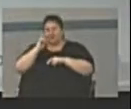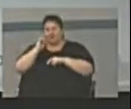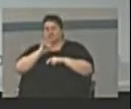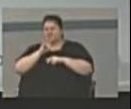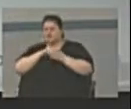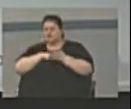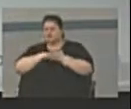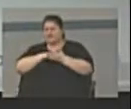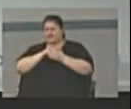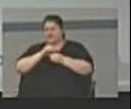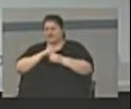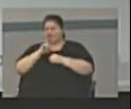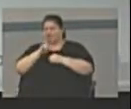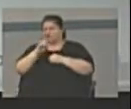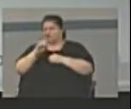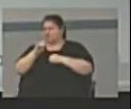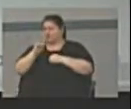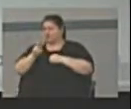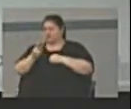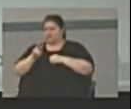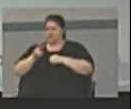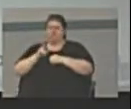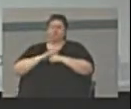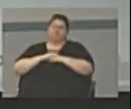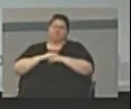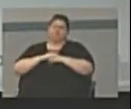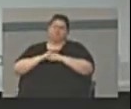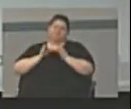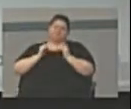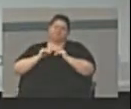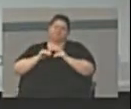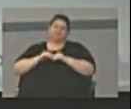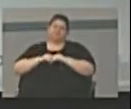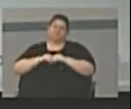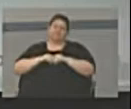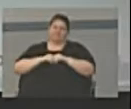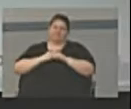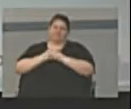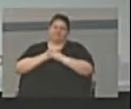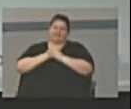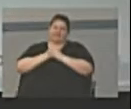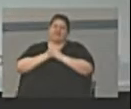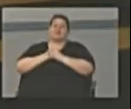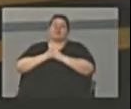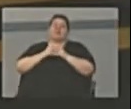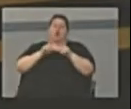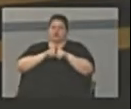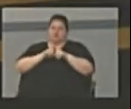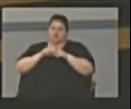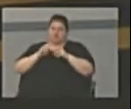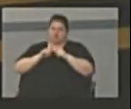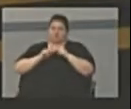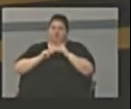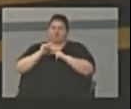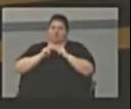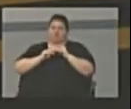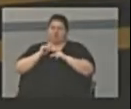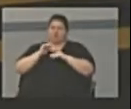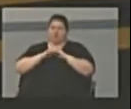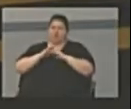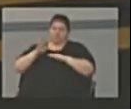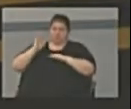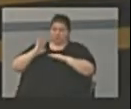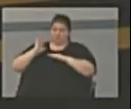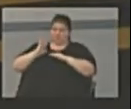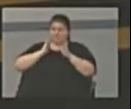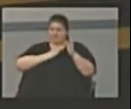a clear vision of where we want to go as a county. Again, I'm reiterating this, build upon our previous planning efforts.